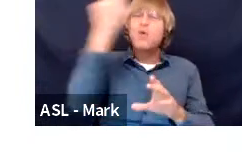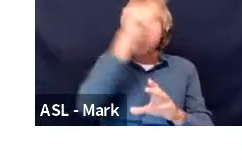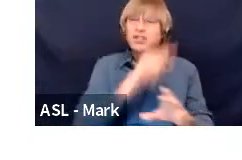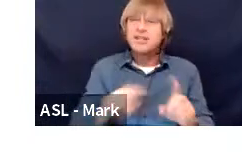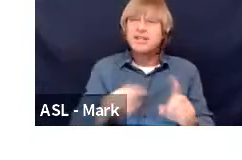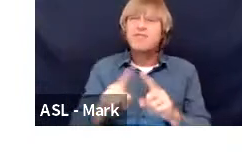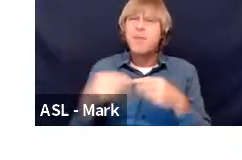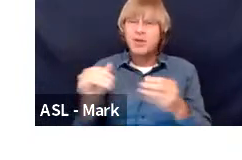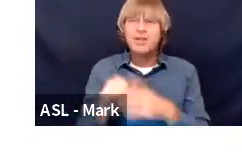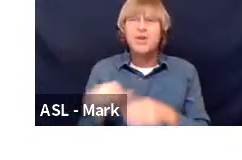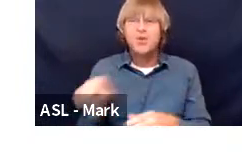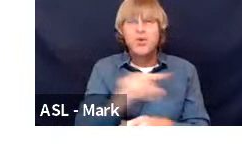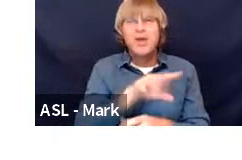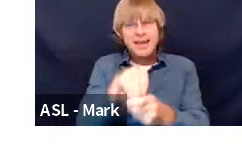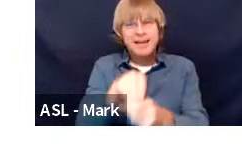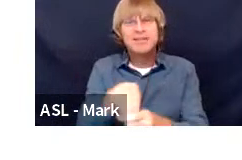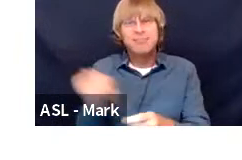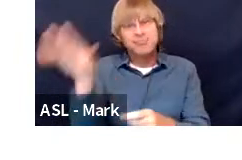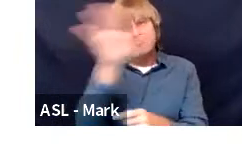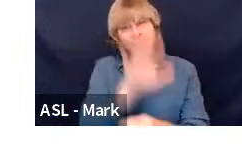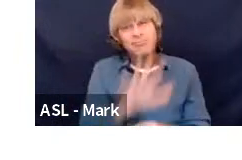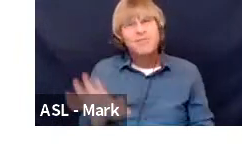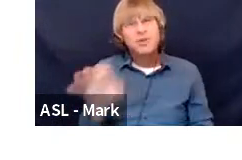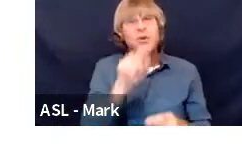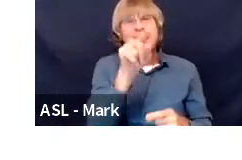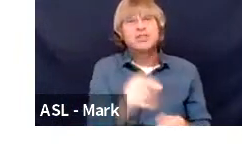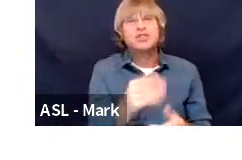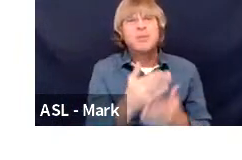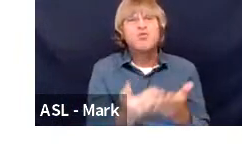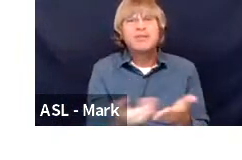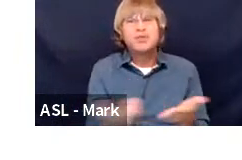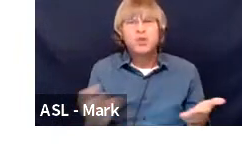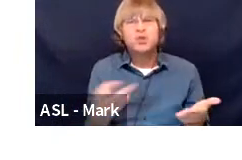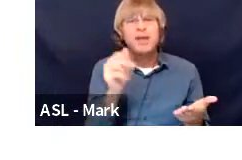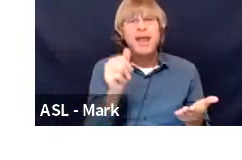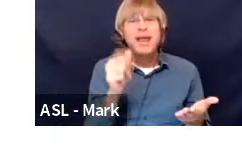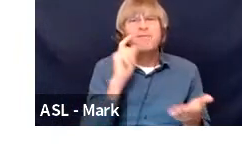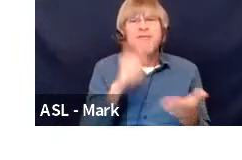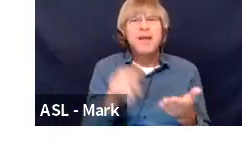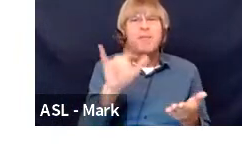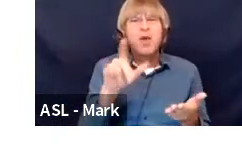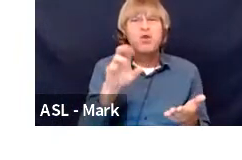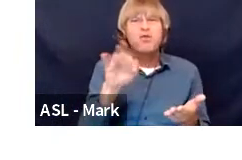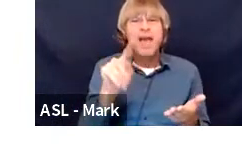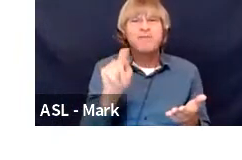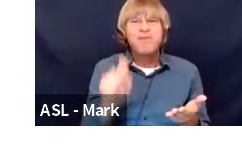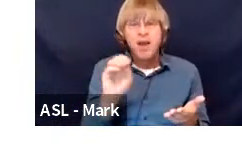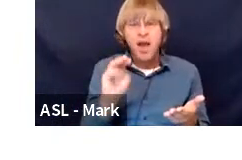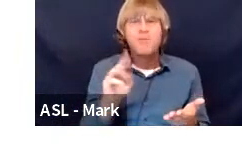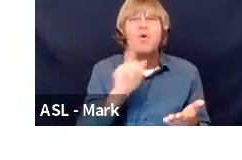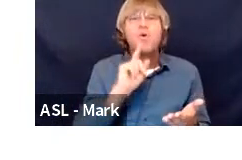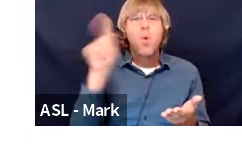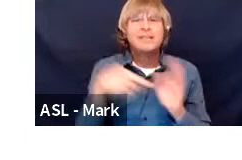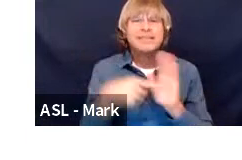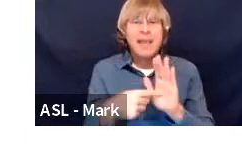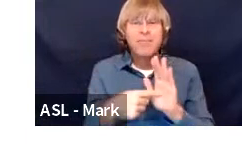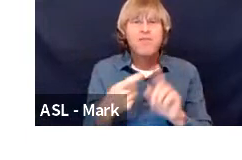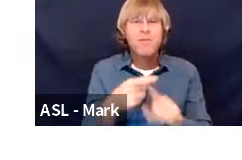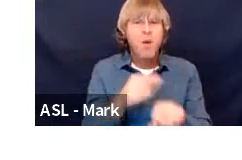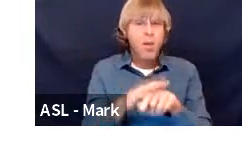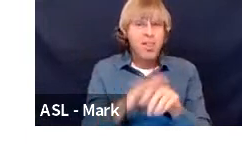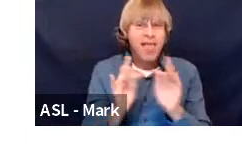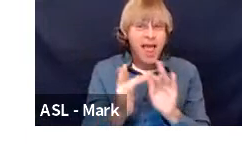markets that you guys are in and more. So here are some resources. You can find us at millcraft.com. You can order samples from us